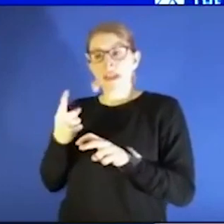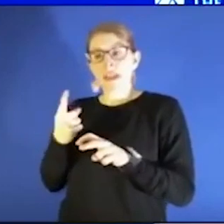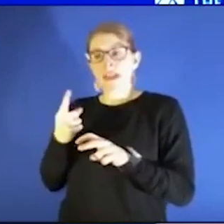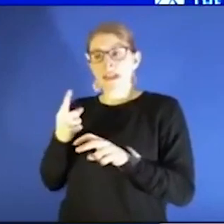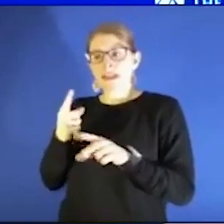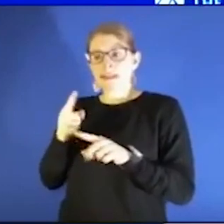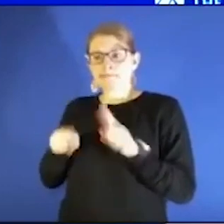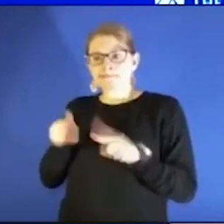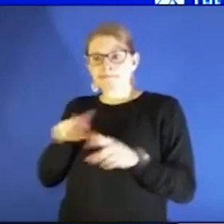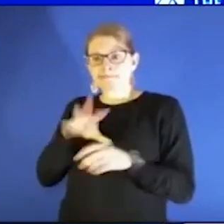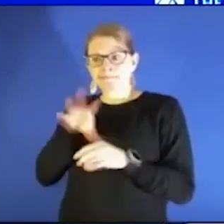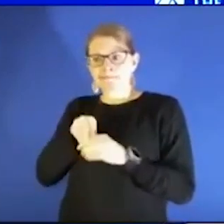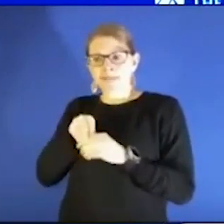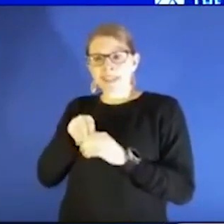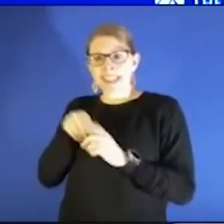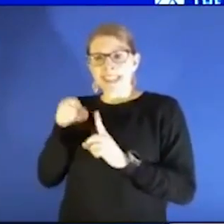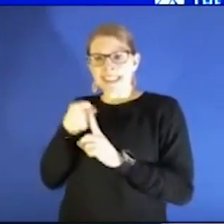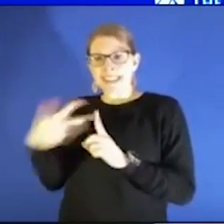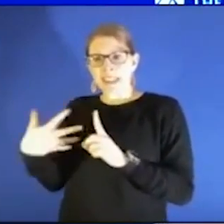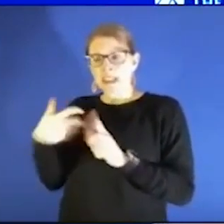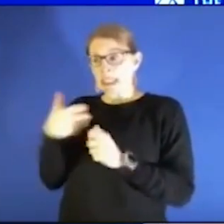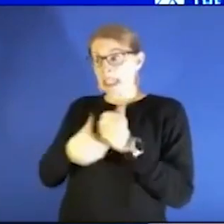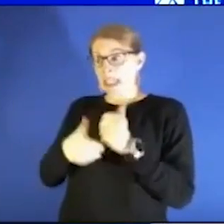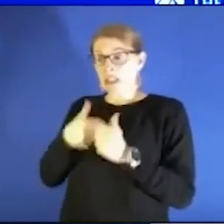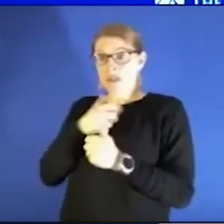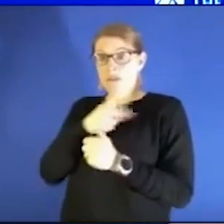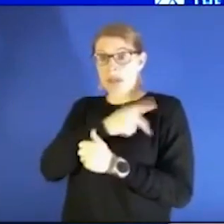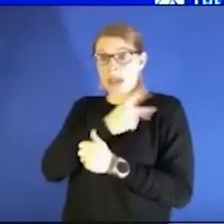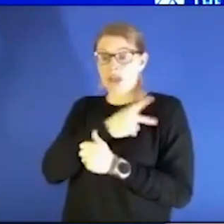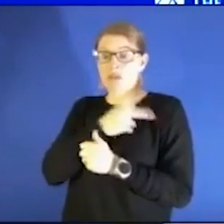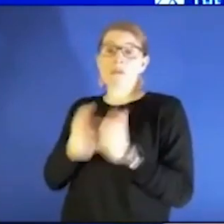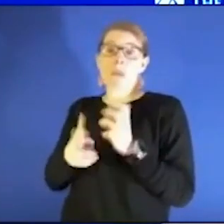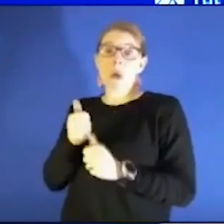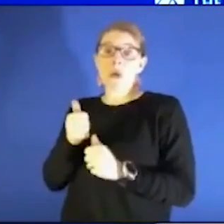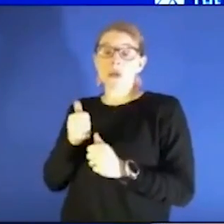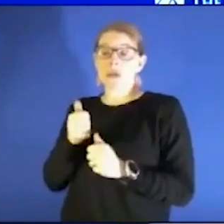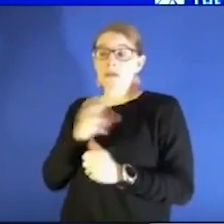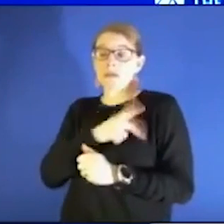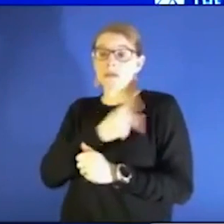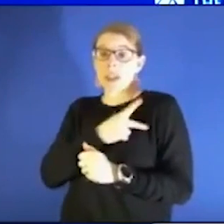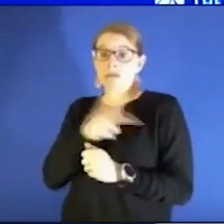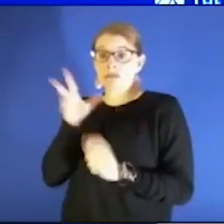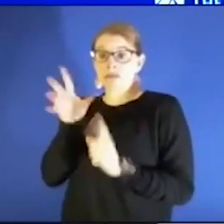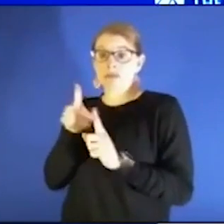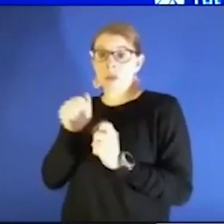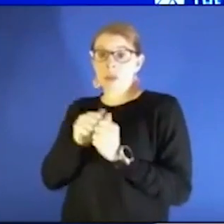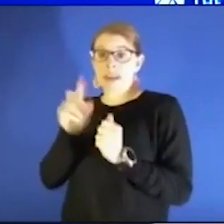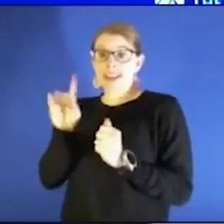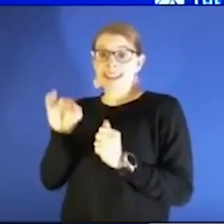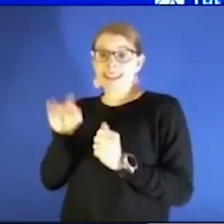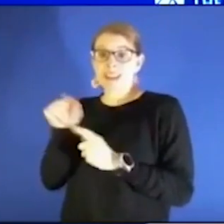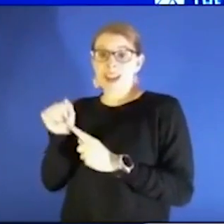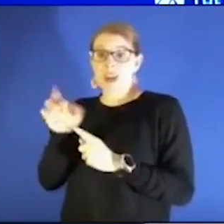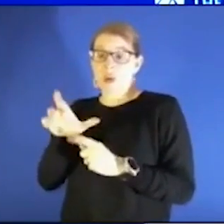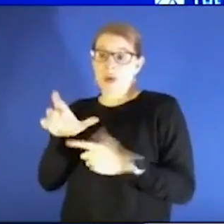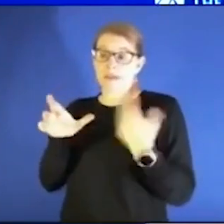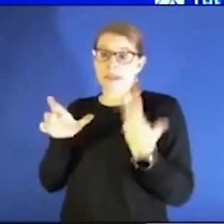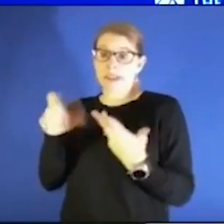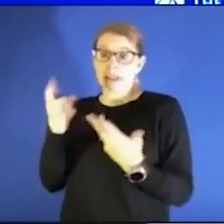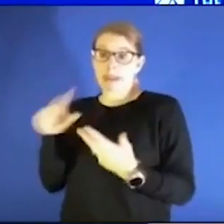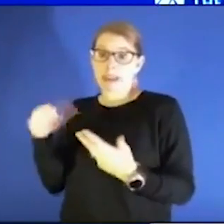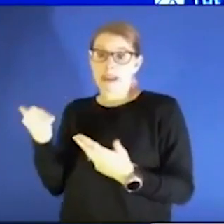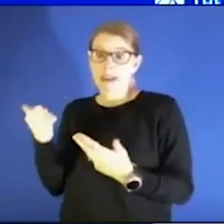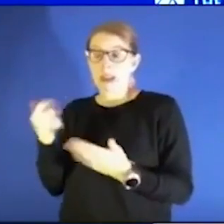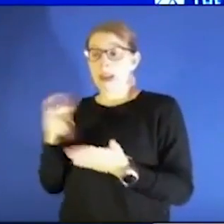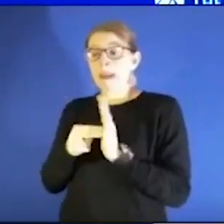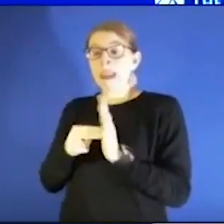that a lot of those patients were previously infected with Delta or something else, and so that aids to helping reduce some of that. But I think